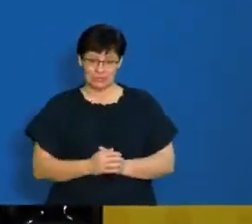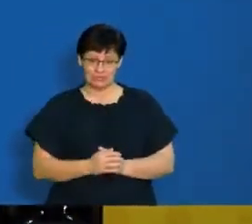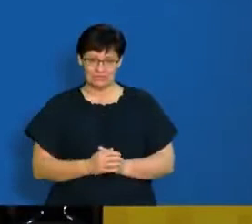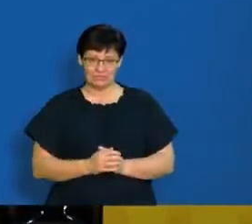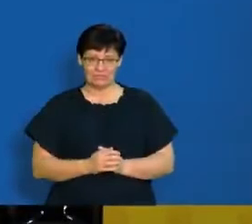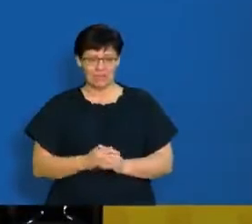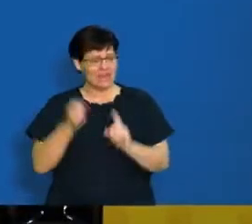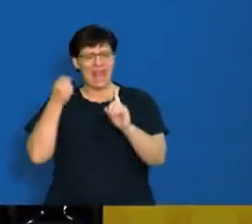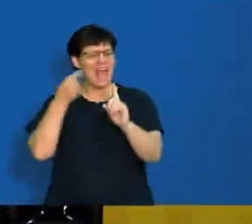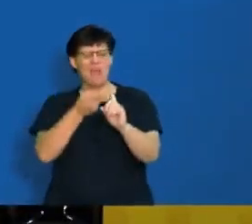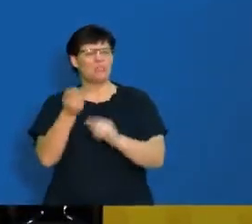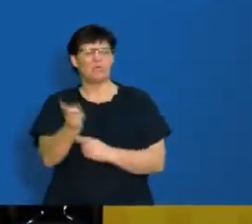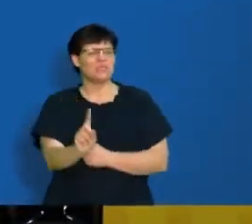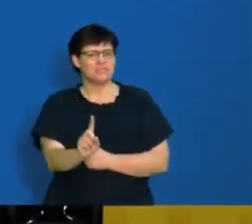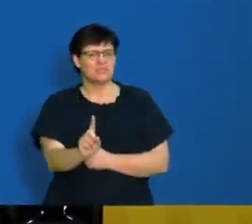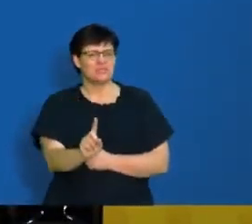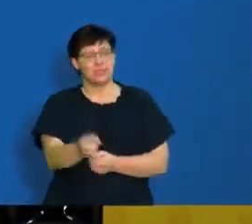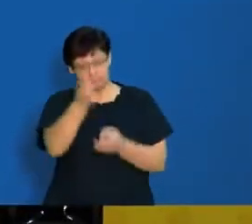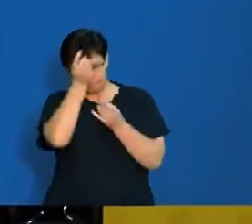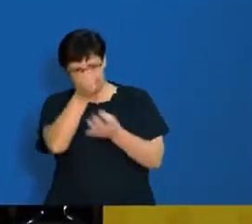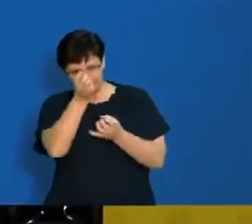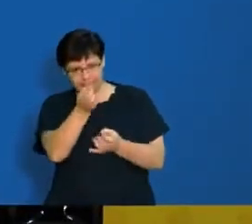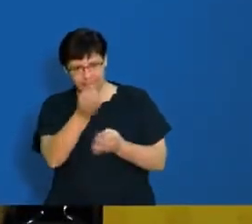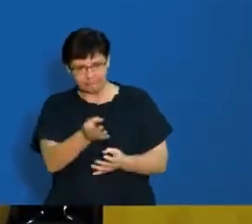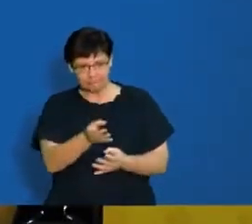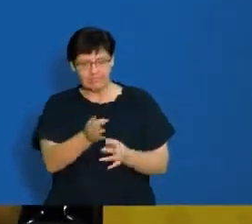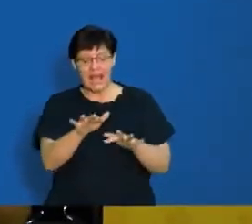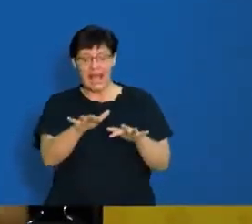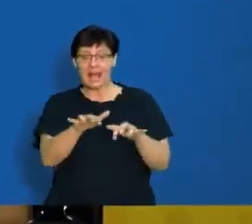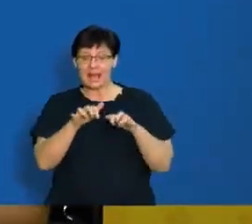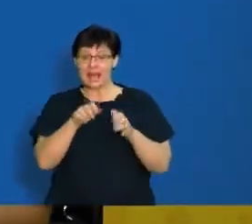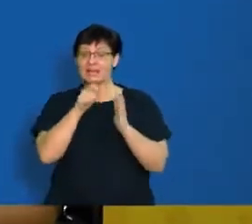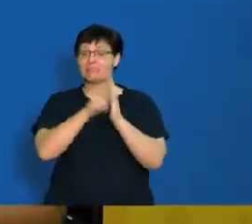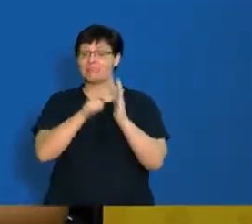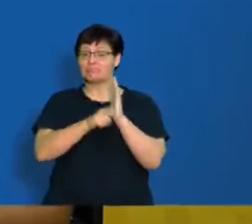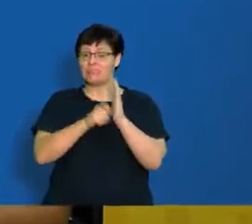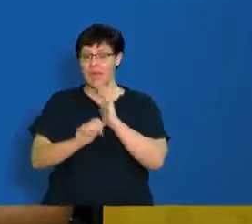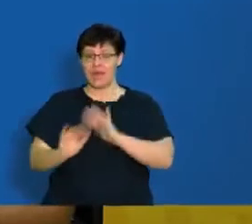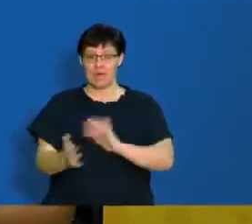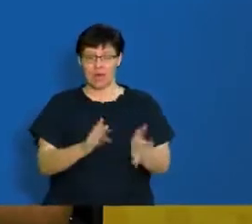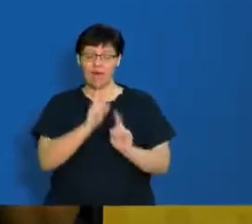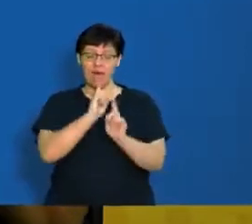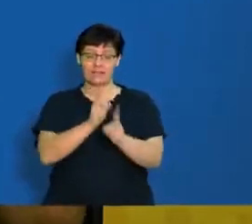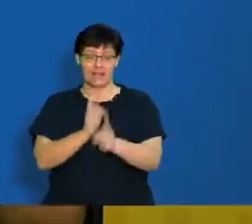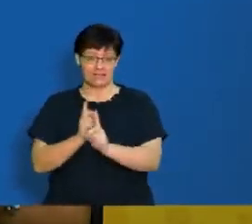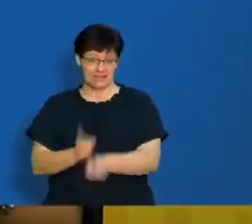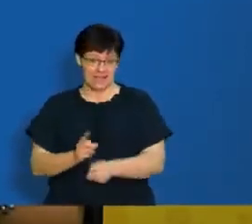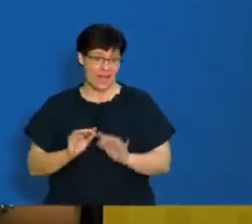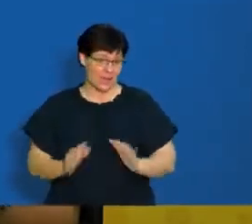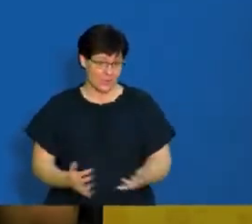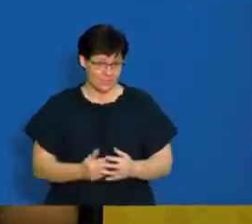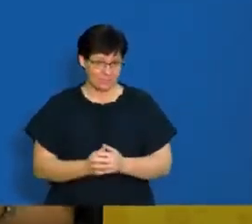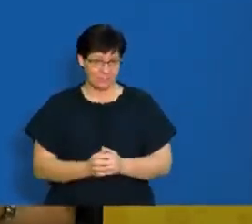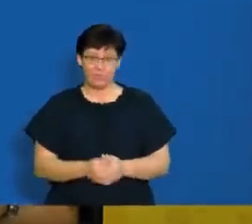aim of this show is to give you tips on how to write and answer your exam questions. I hope you're all